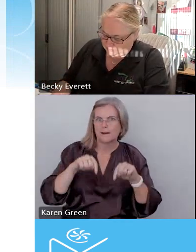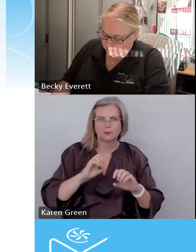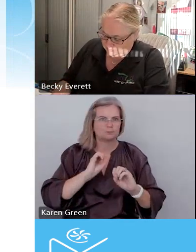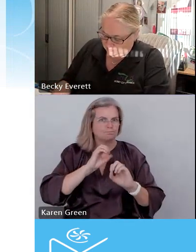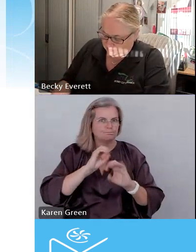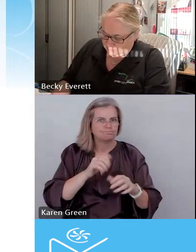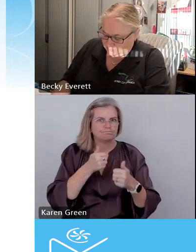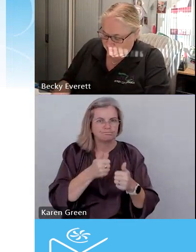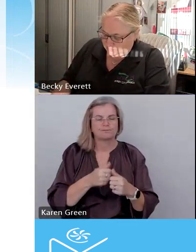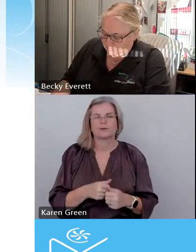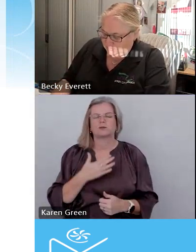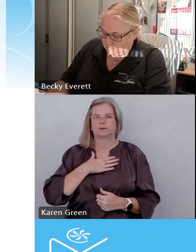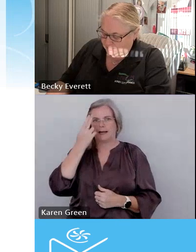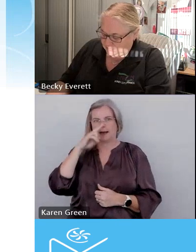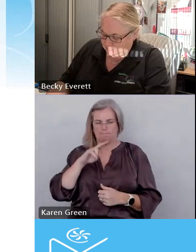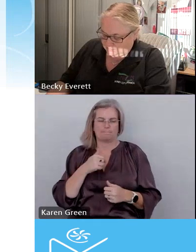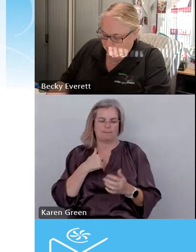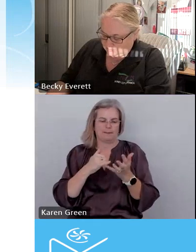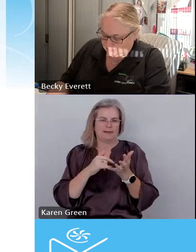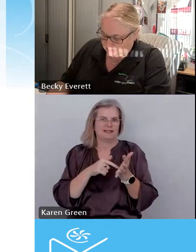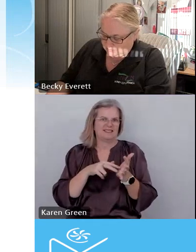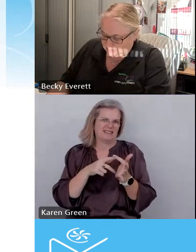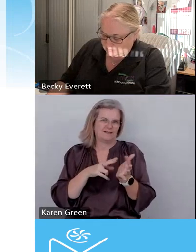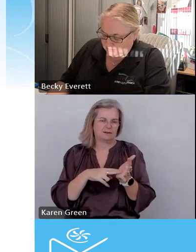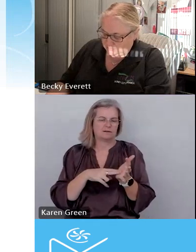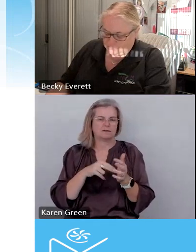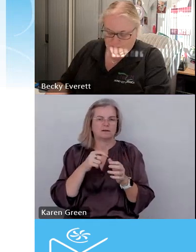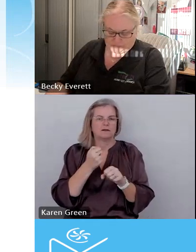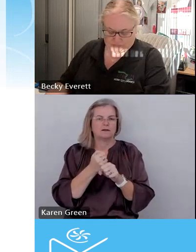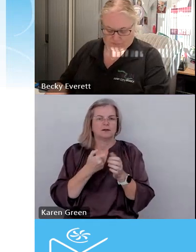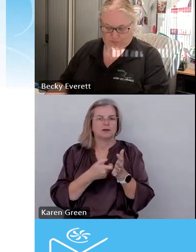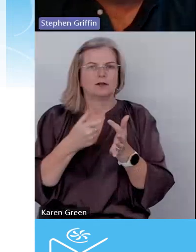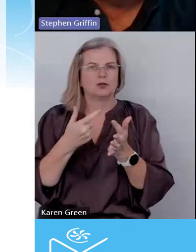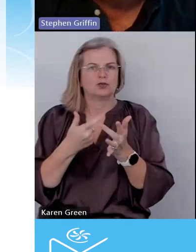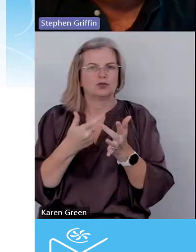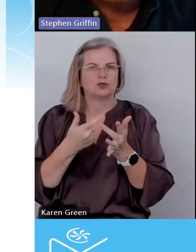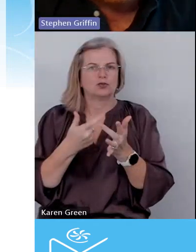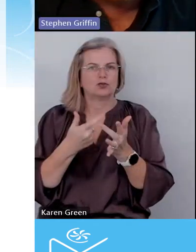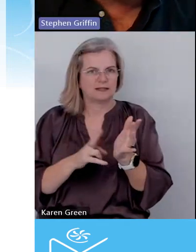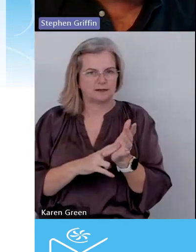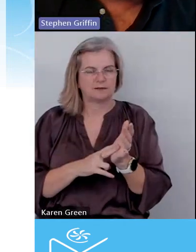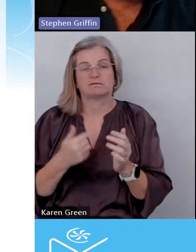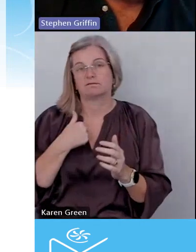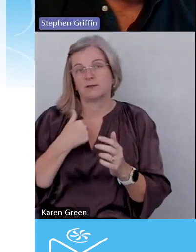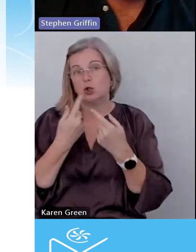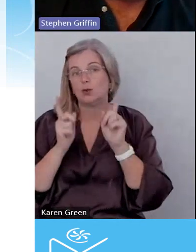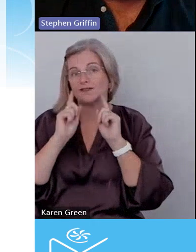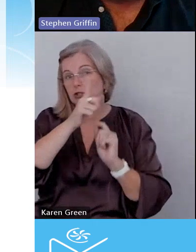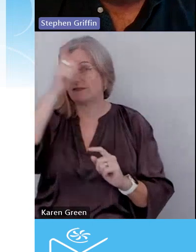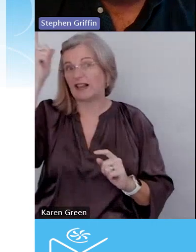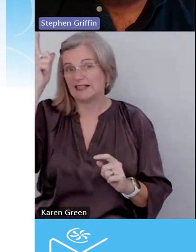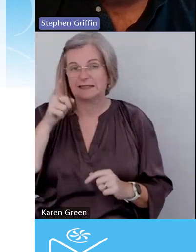my name is Stephen Griffin, as just said. I'm a professor of virology at the University of Leeds. I'm also a member of Independent SAGE, as is Binita.